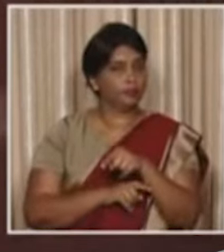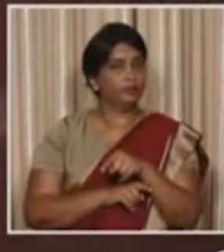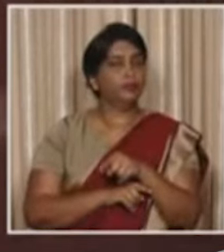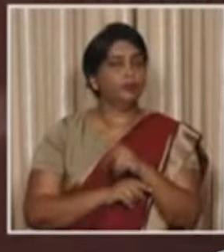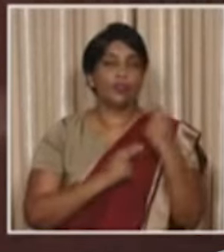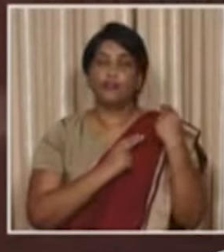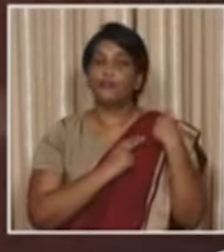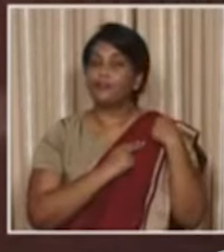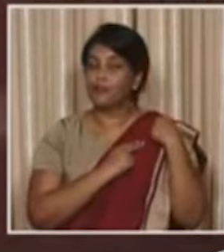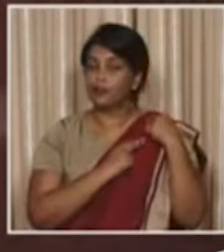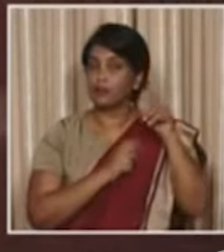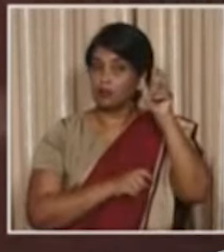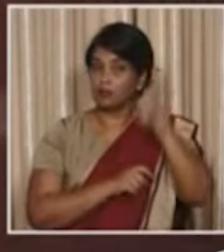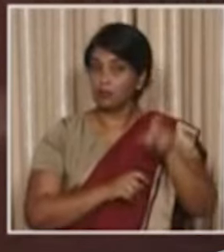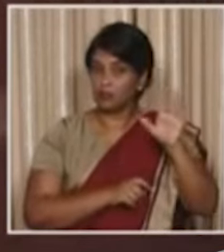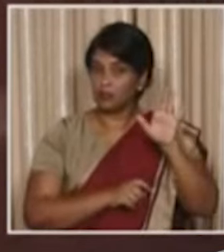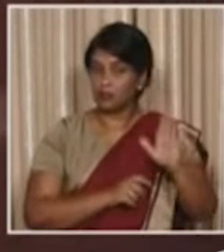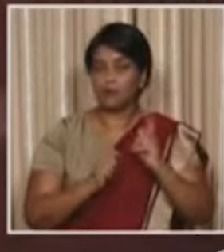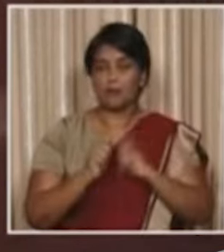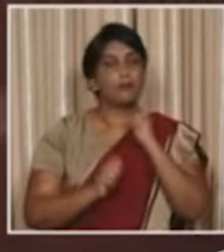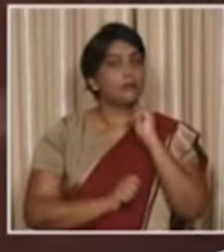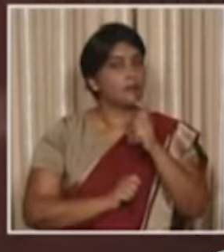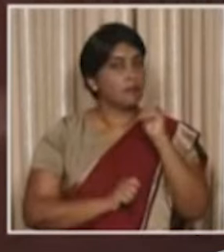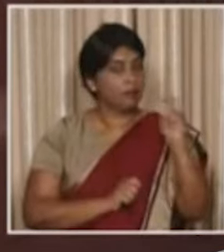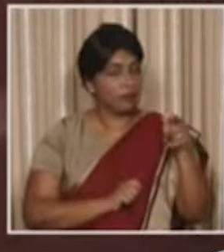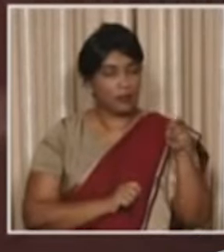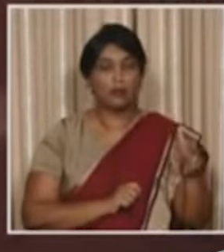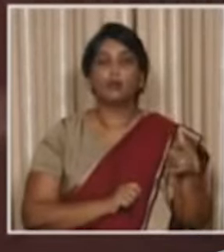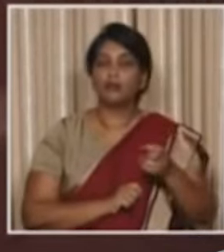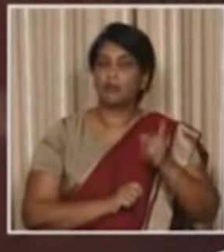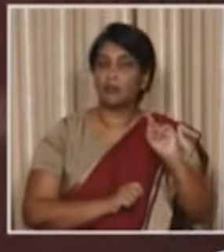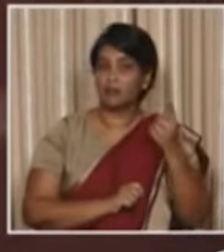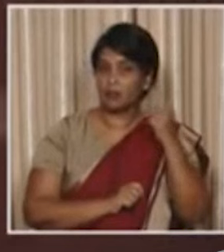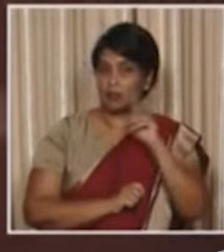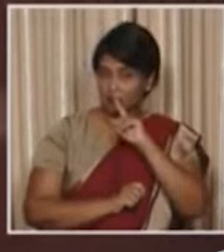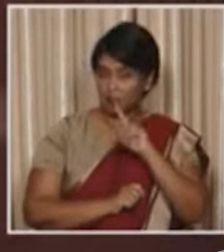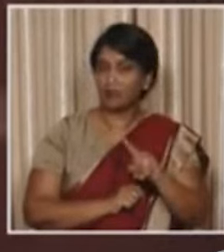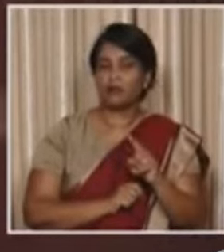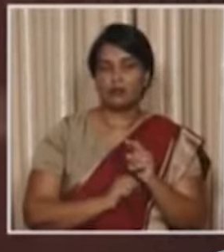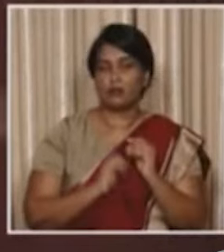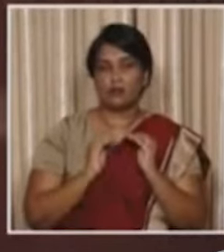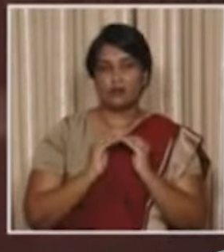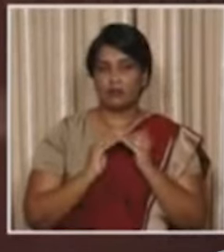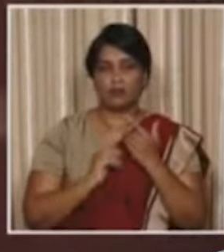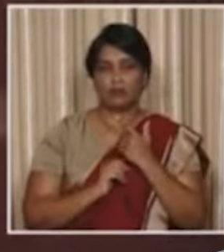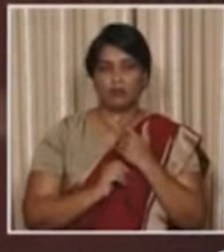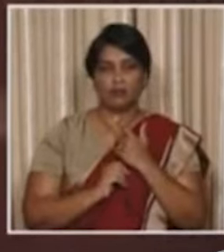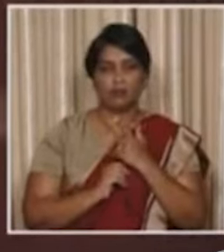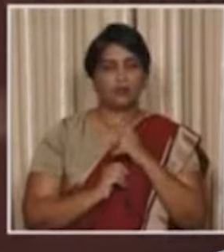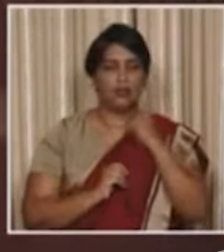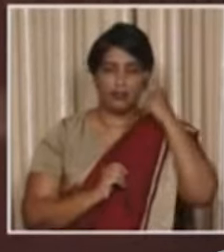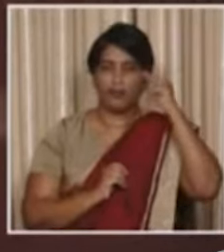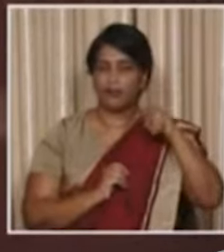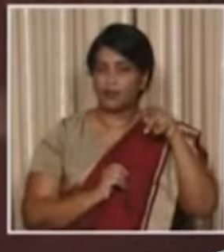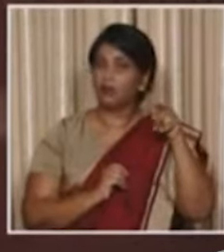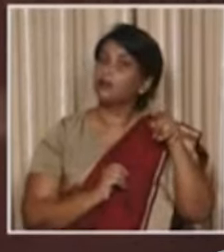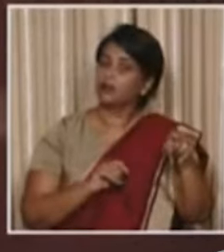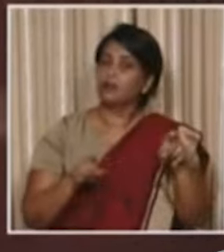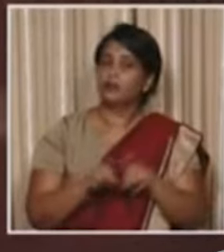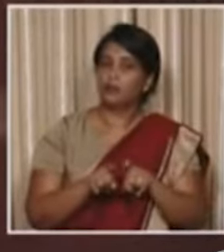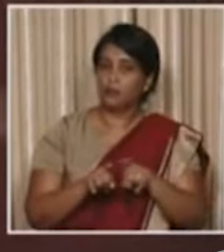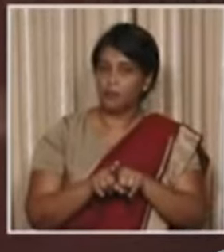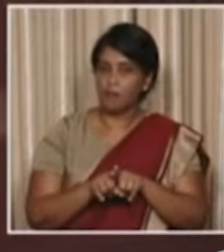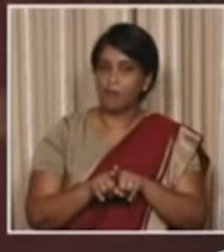compensation to the petitioners, and as such, we are not inclined to order compensation. We